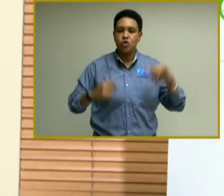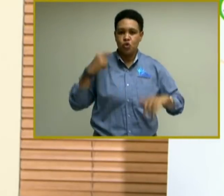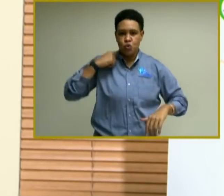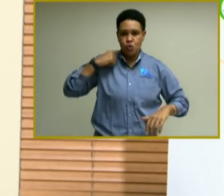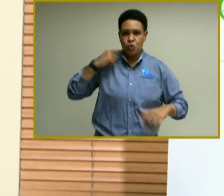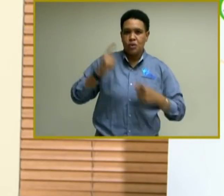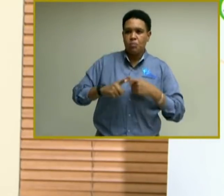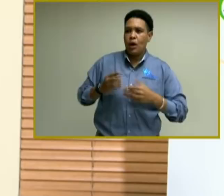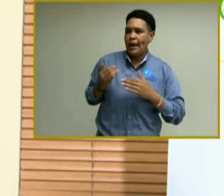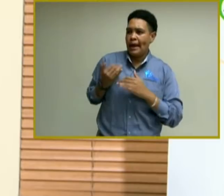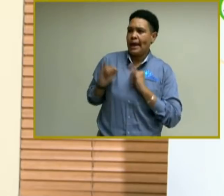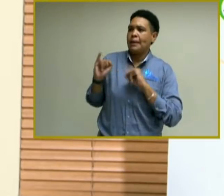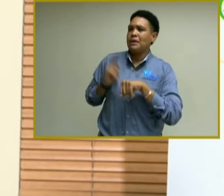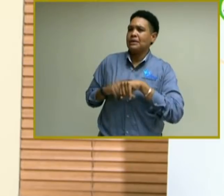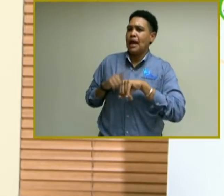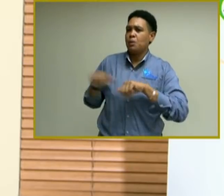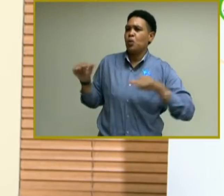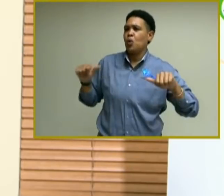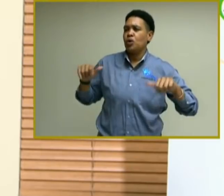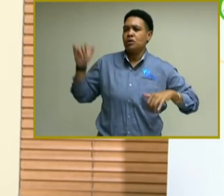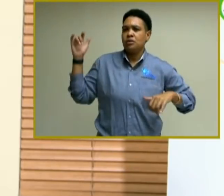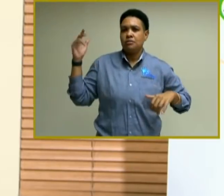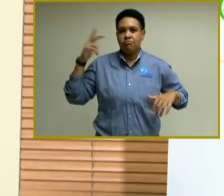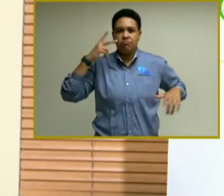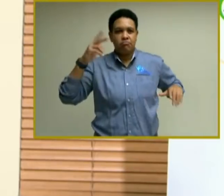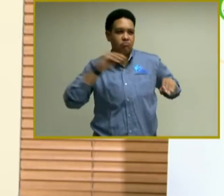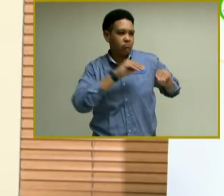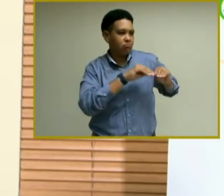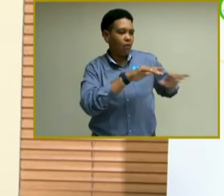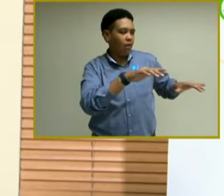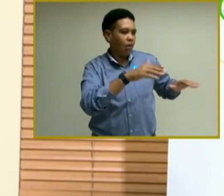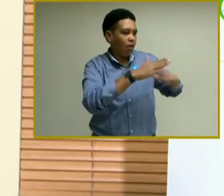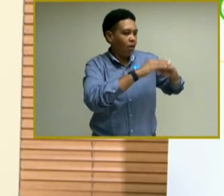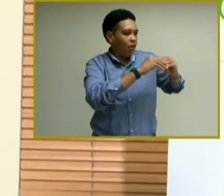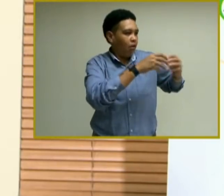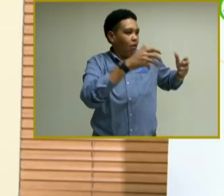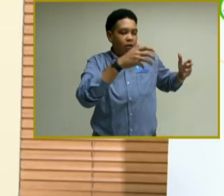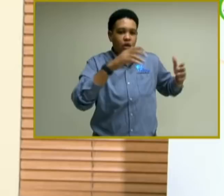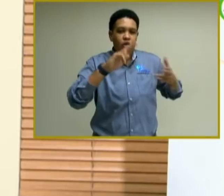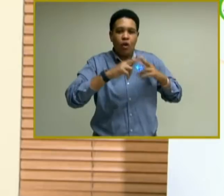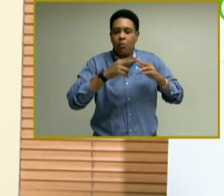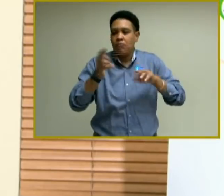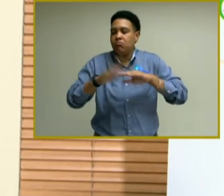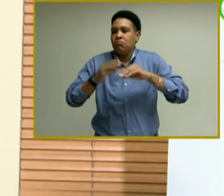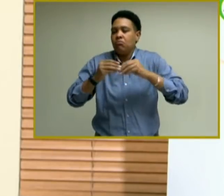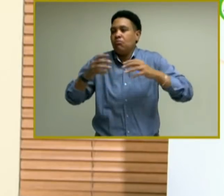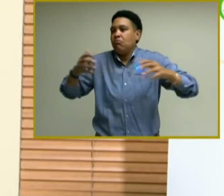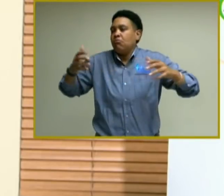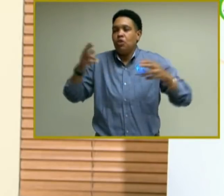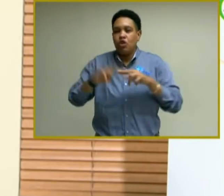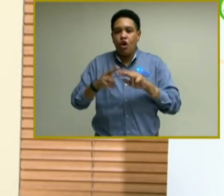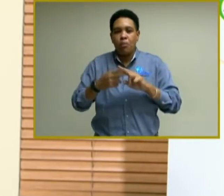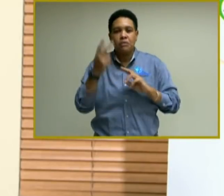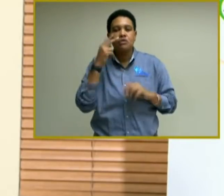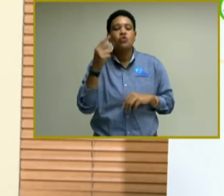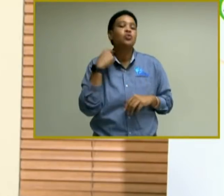over Independence. We saw what happened with an increase in the number of travelers. In June, we had